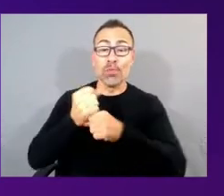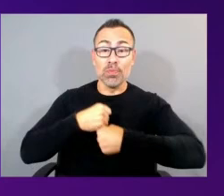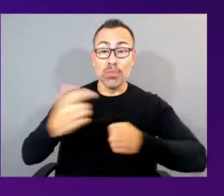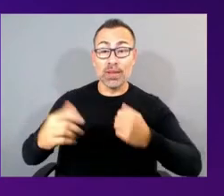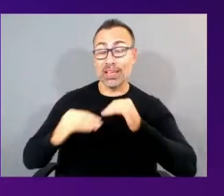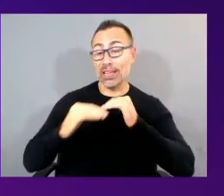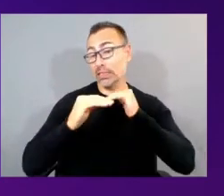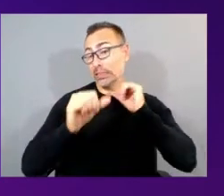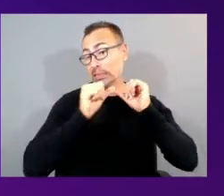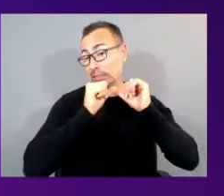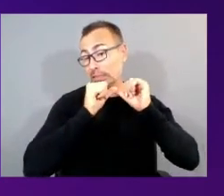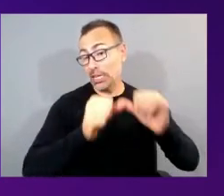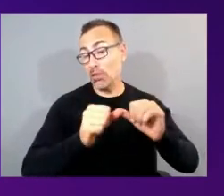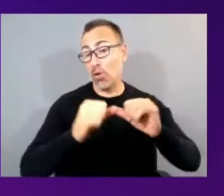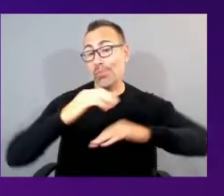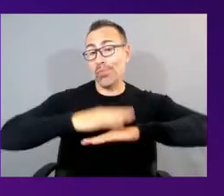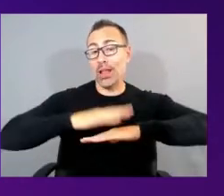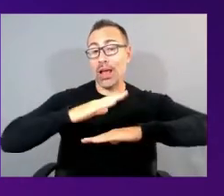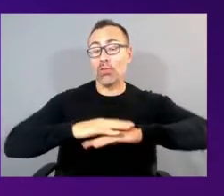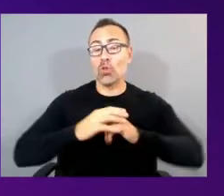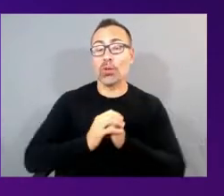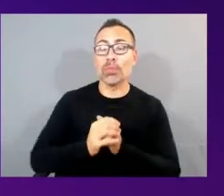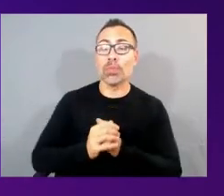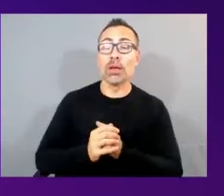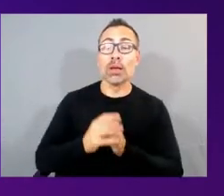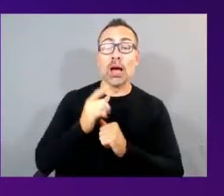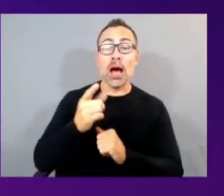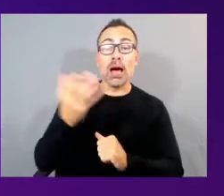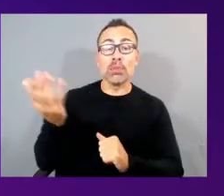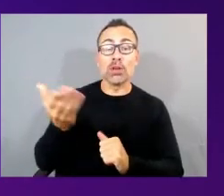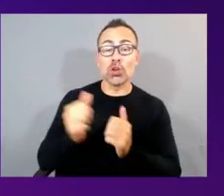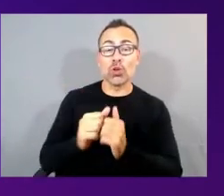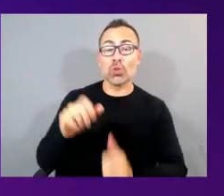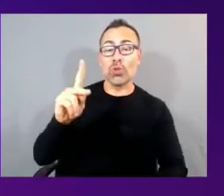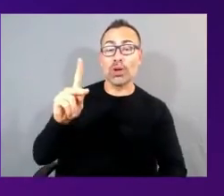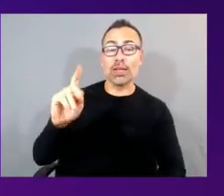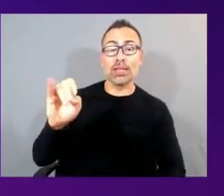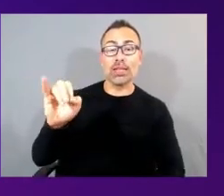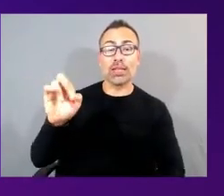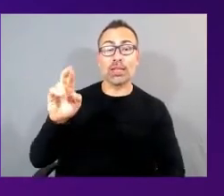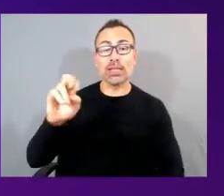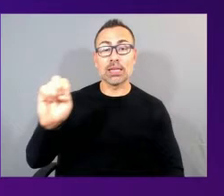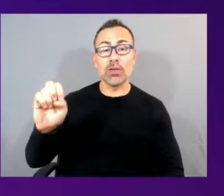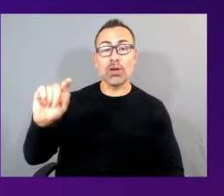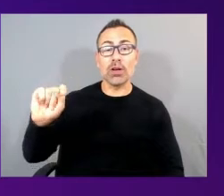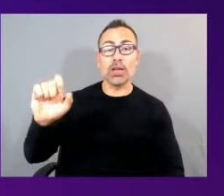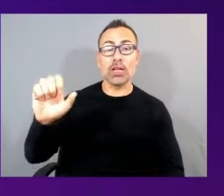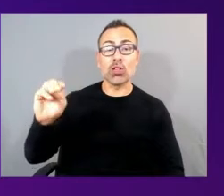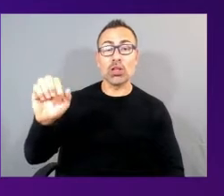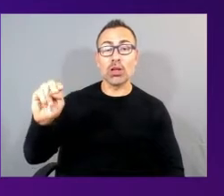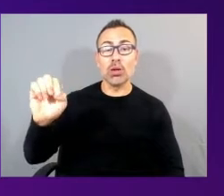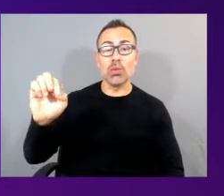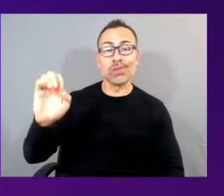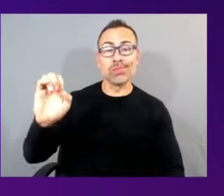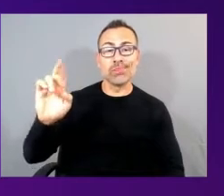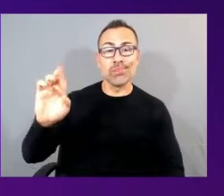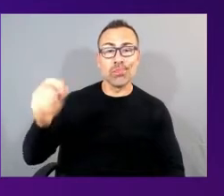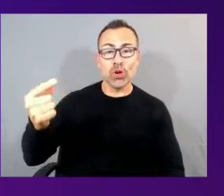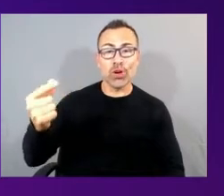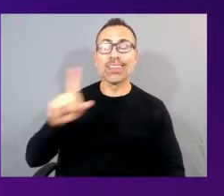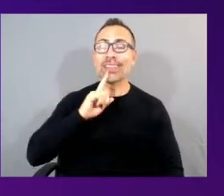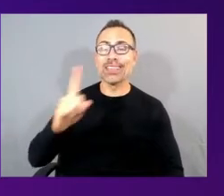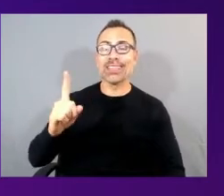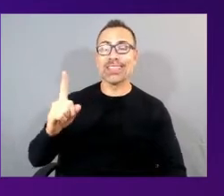industry. I'm here with Kyrre Tømmerberg, Director Technology, Digital Production from Yara, a